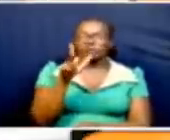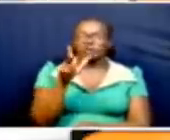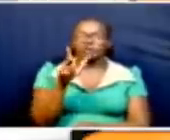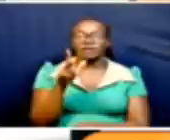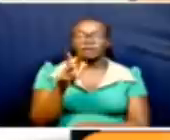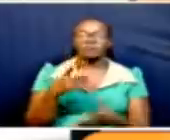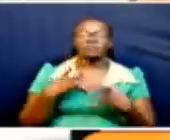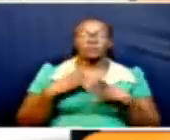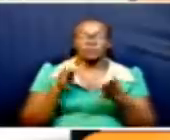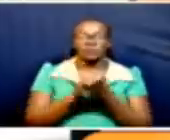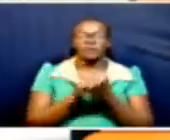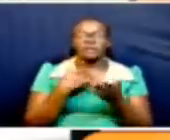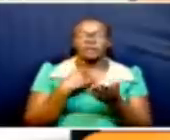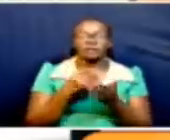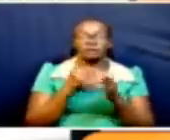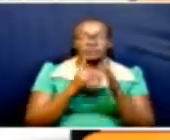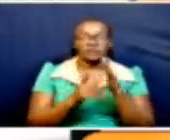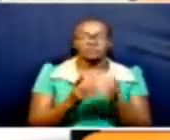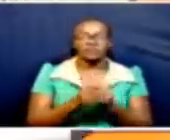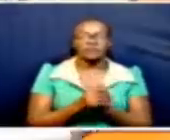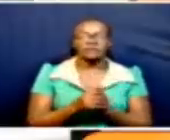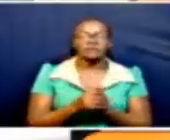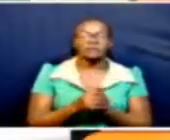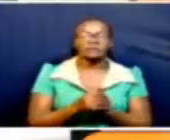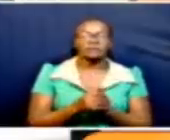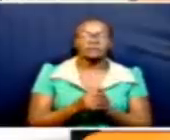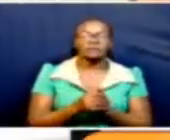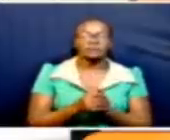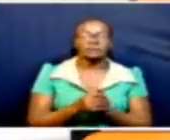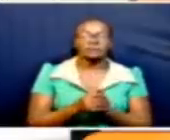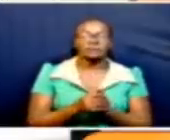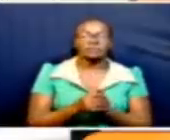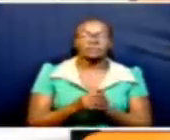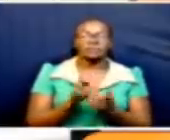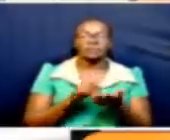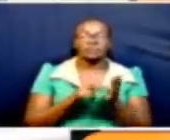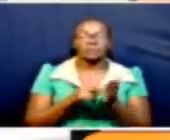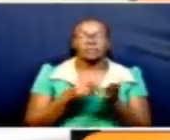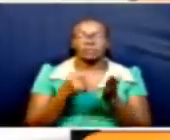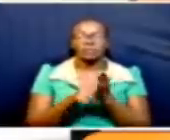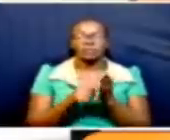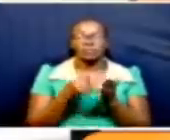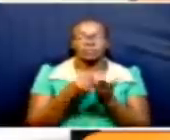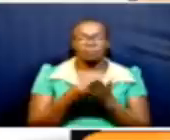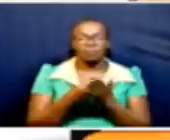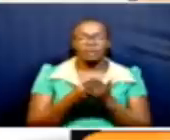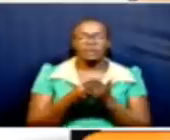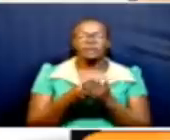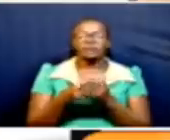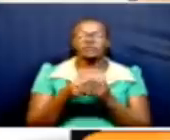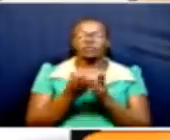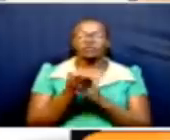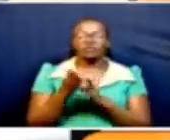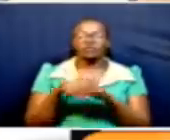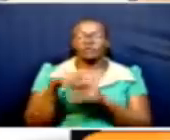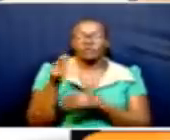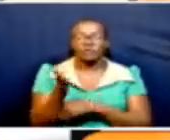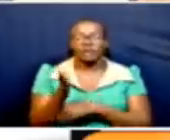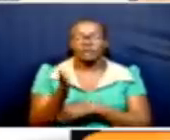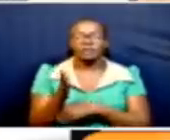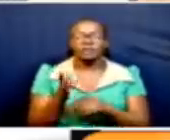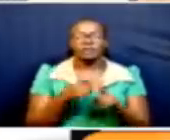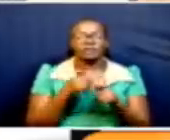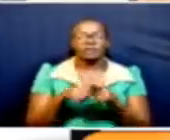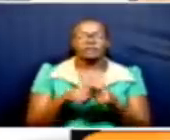can serve people. Because when you look at all these scandals, banks are implicated. The money goes through these banks. It is wired through these banks. Where did this